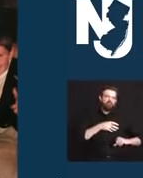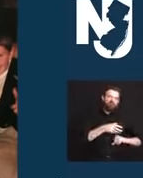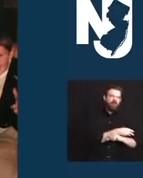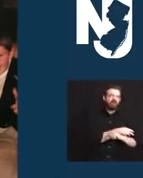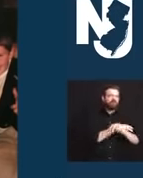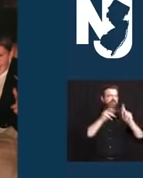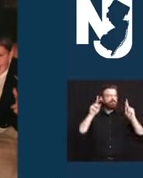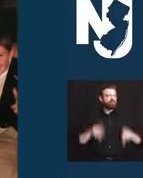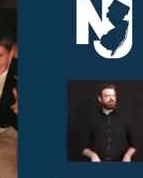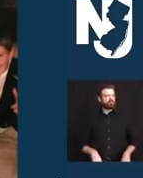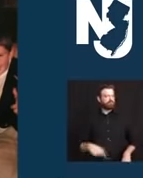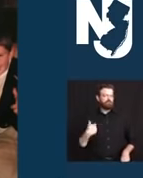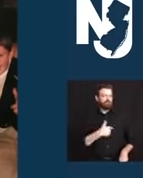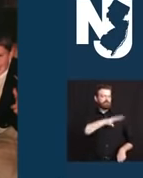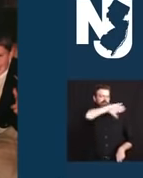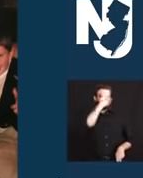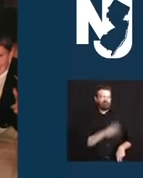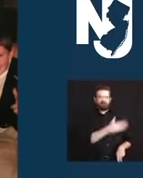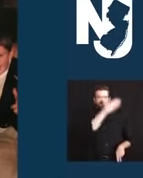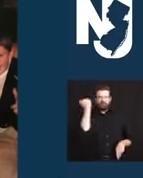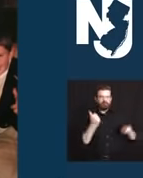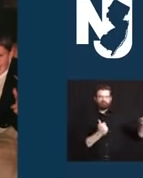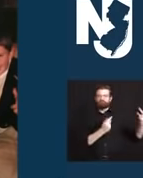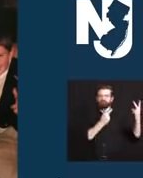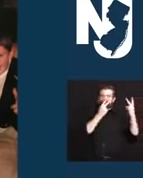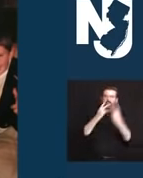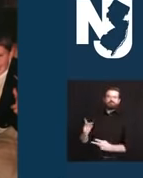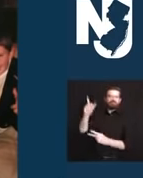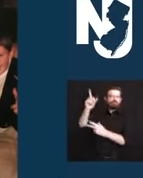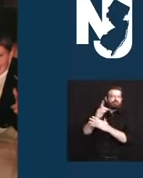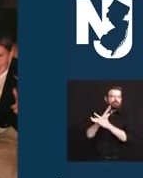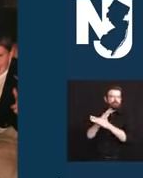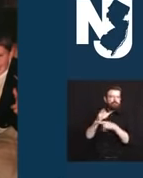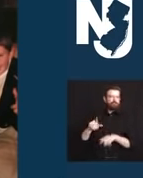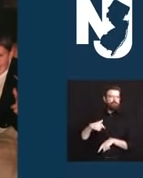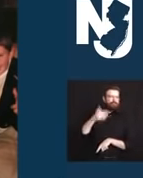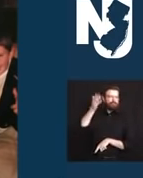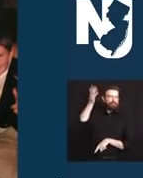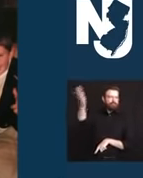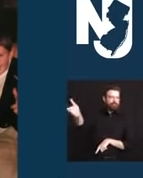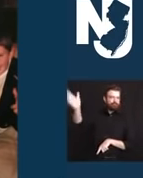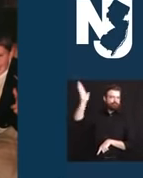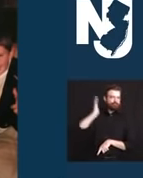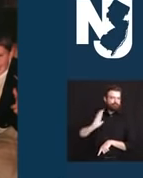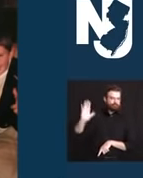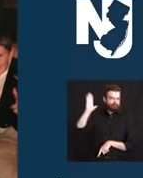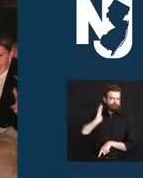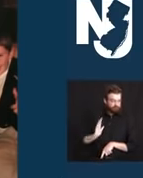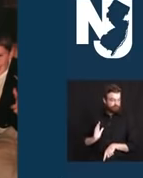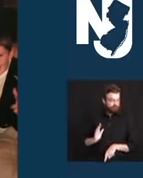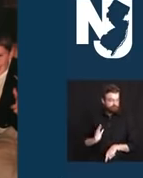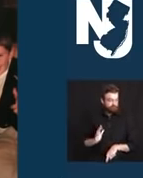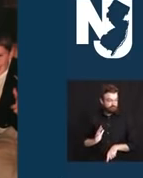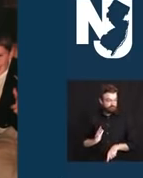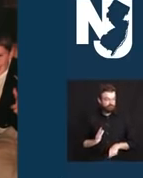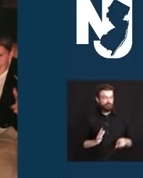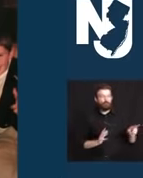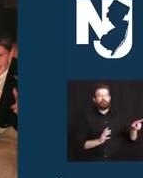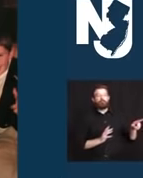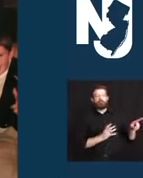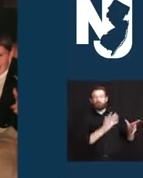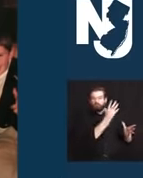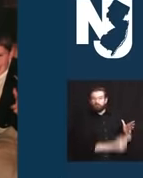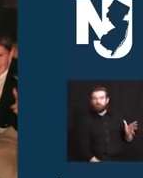his visit and the moments that we had on that magical evening together. His loss leaves a void in an important time